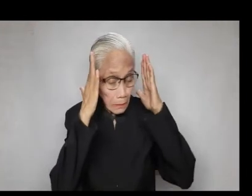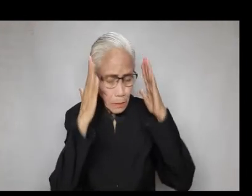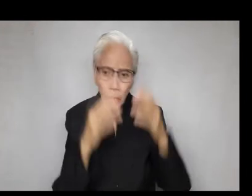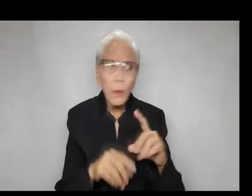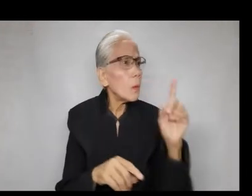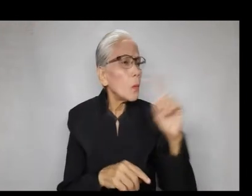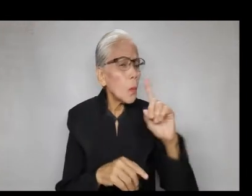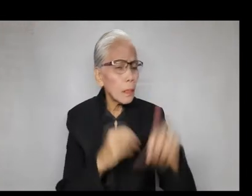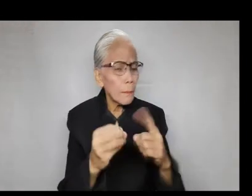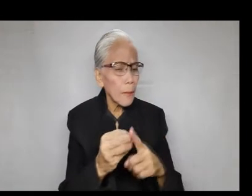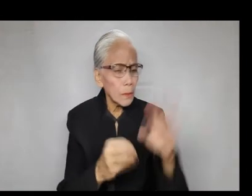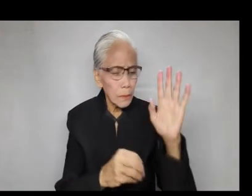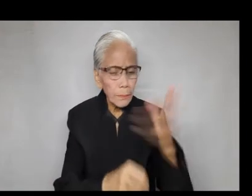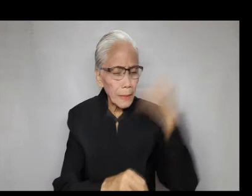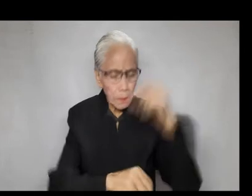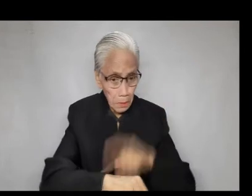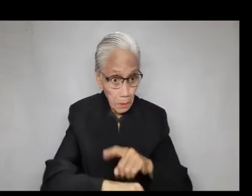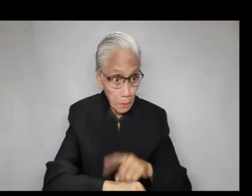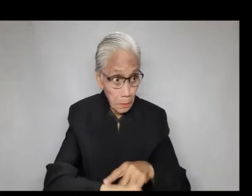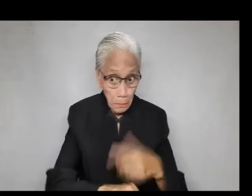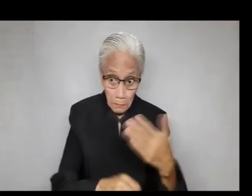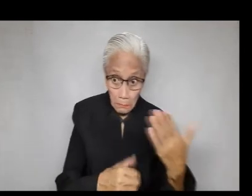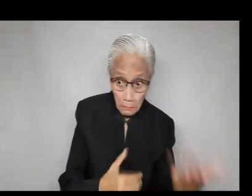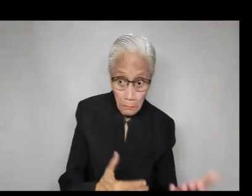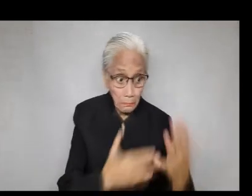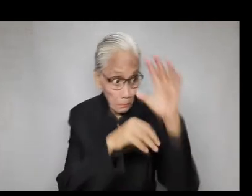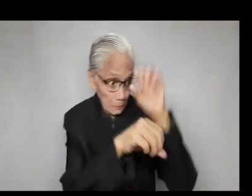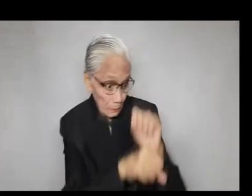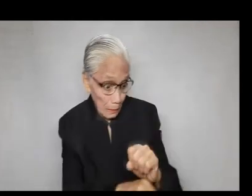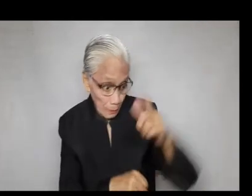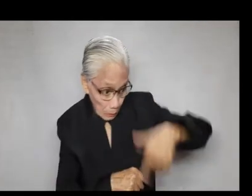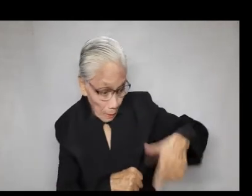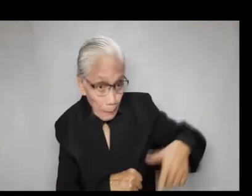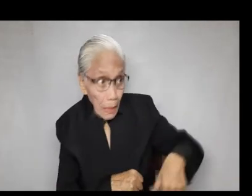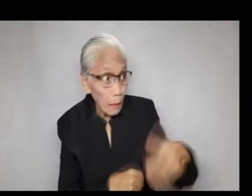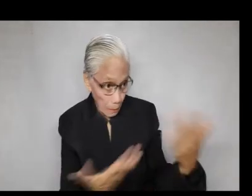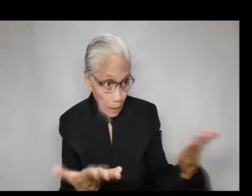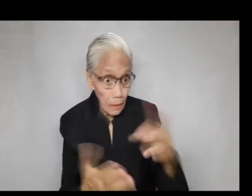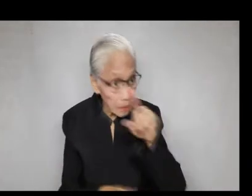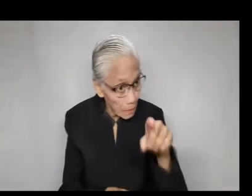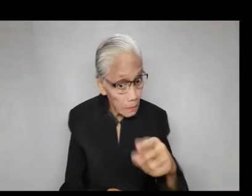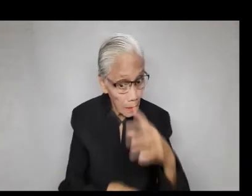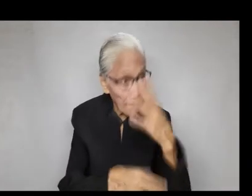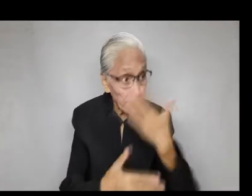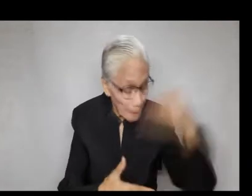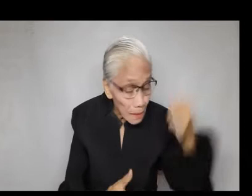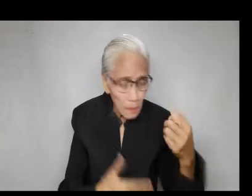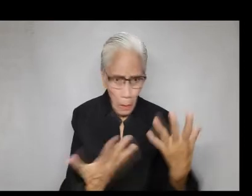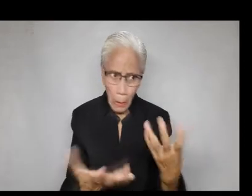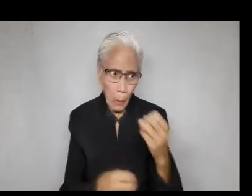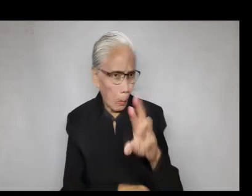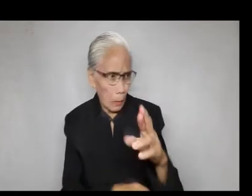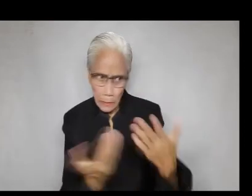of our attention? And what about the best of our time? Do we still habitually come to Mass late? Is that our